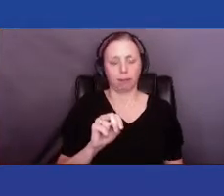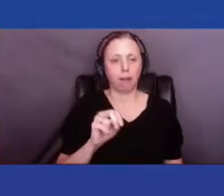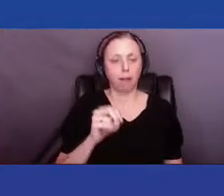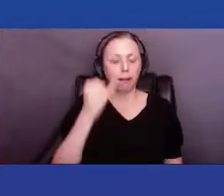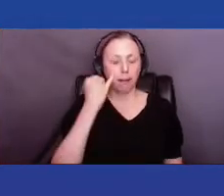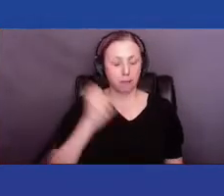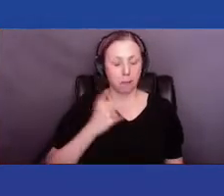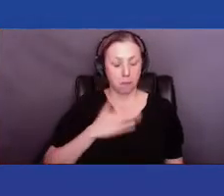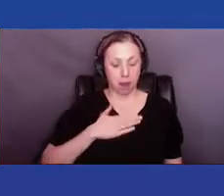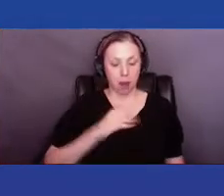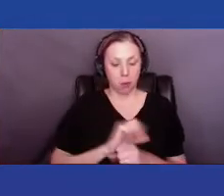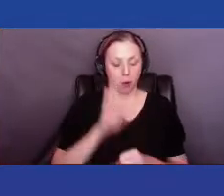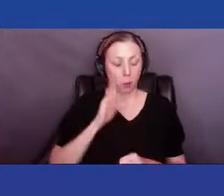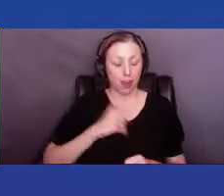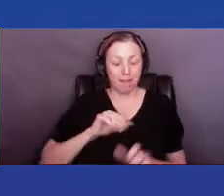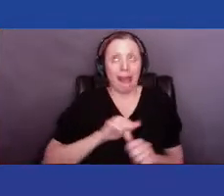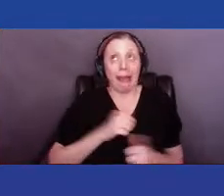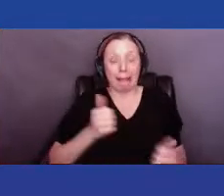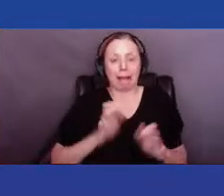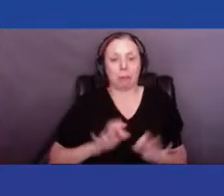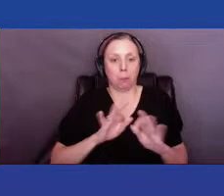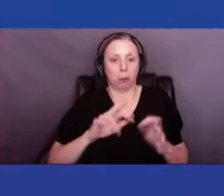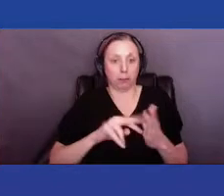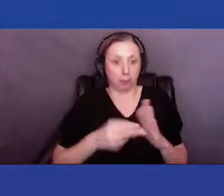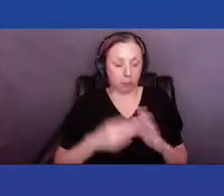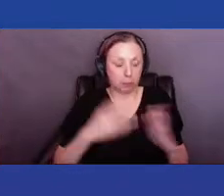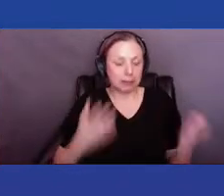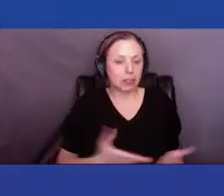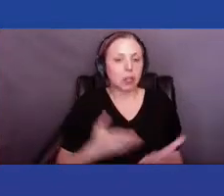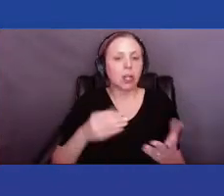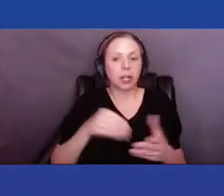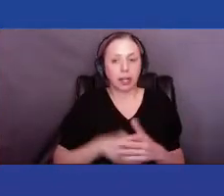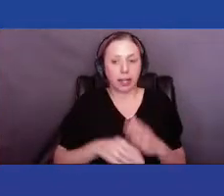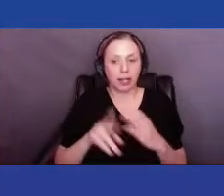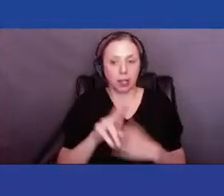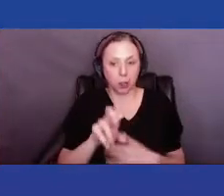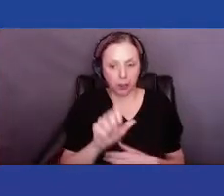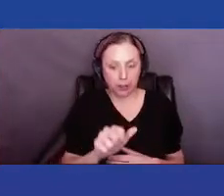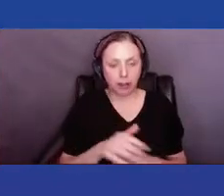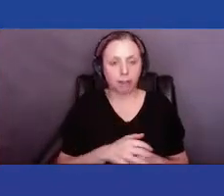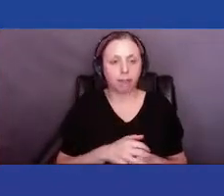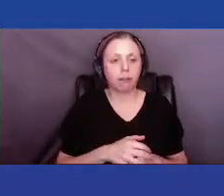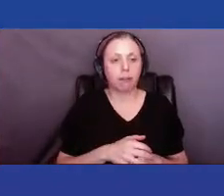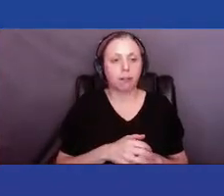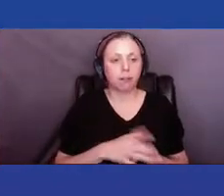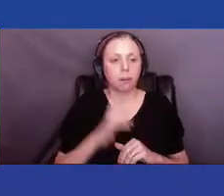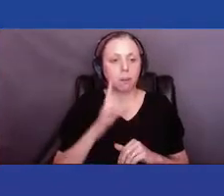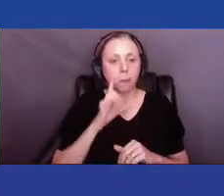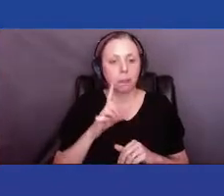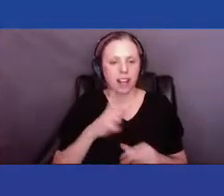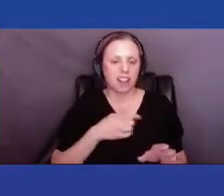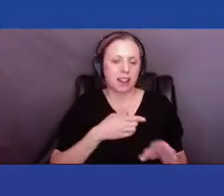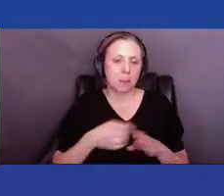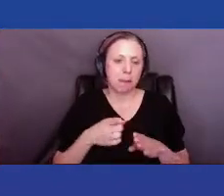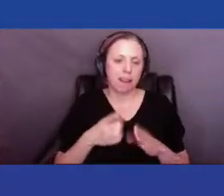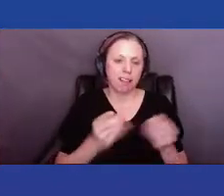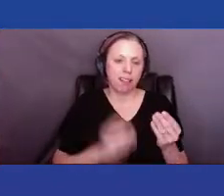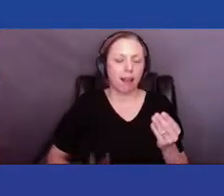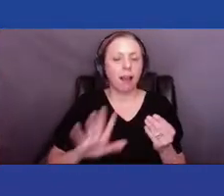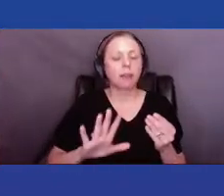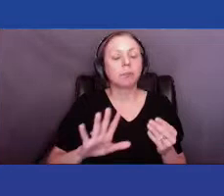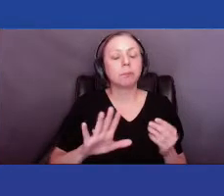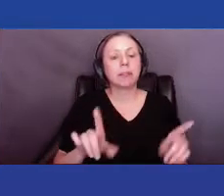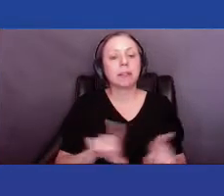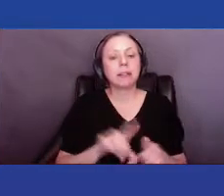have now developed more than a decade of practice that's seeded by this one interview. It's the same year,